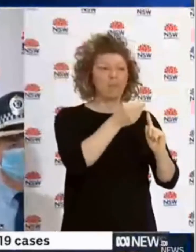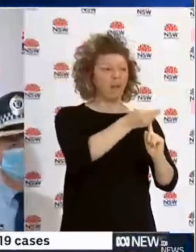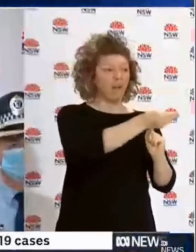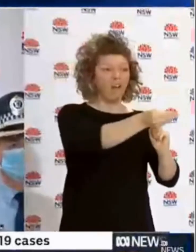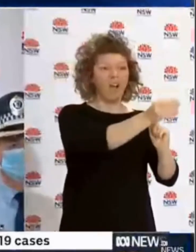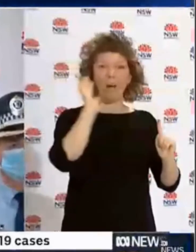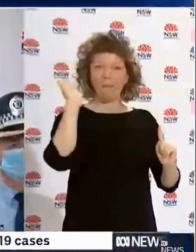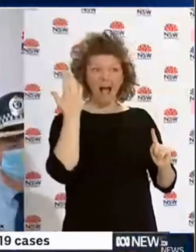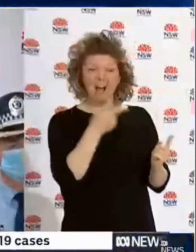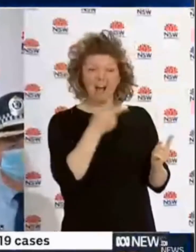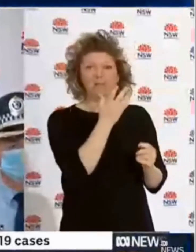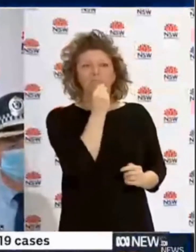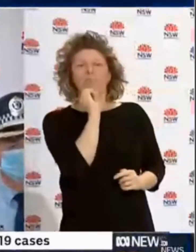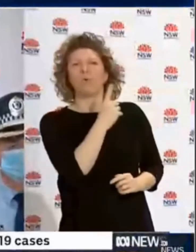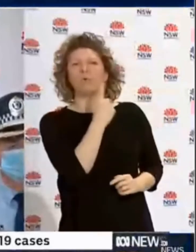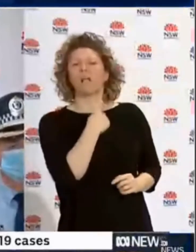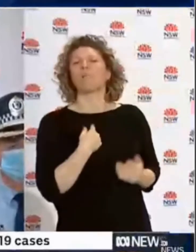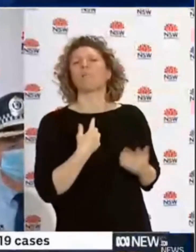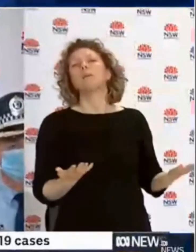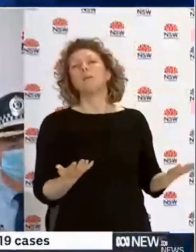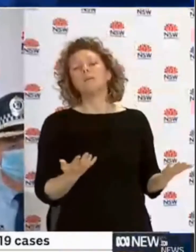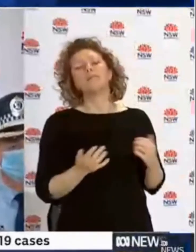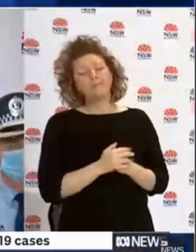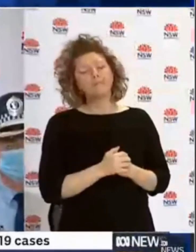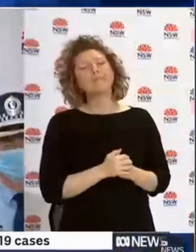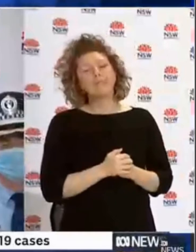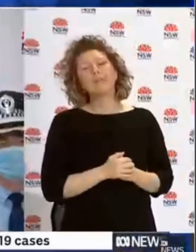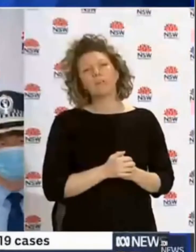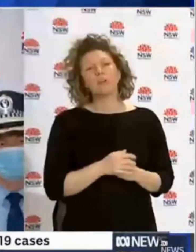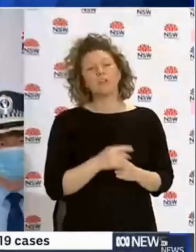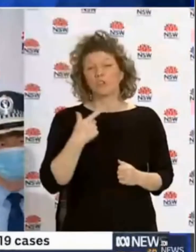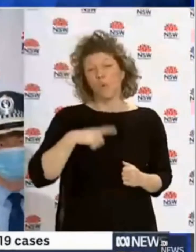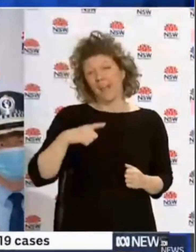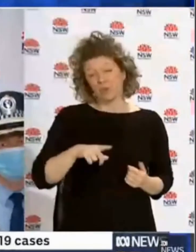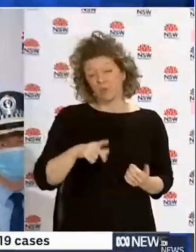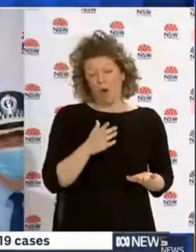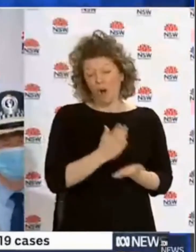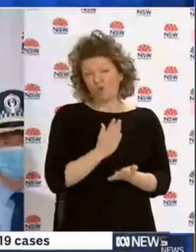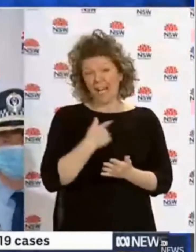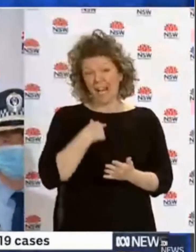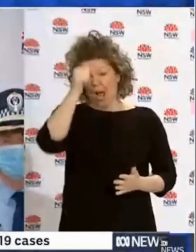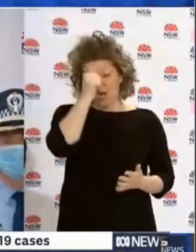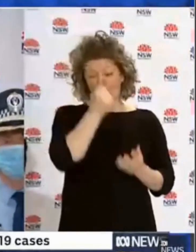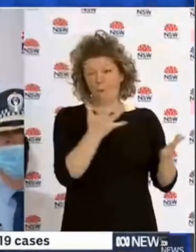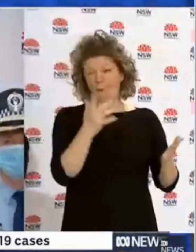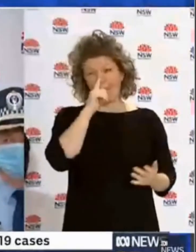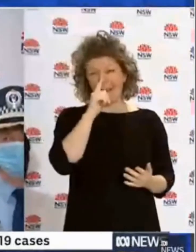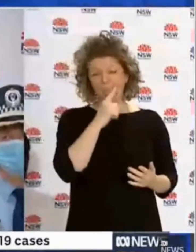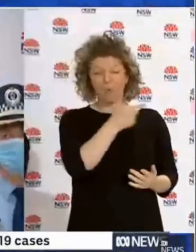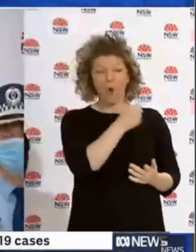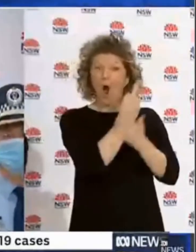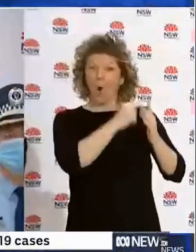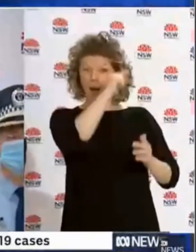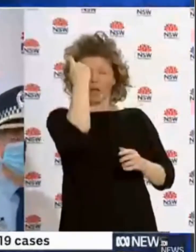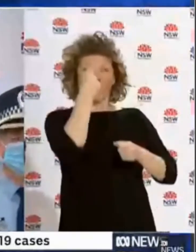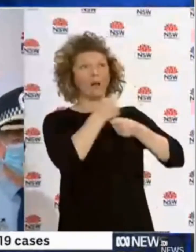truth. But I do think there's a whole set of circumstances where people, not just at that protest, but in other circumstances, don't